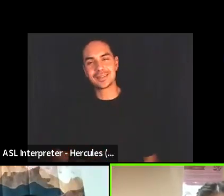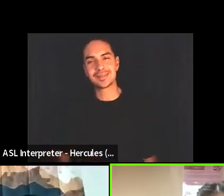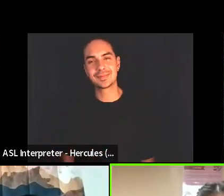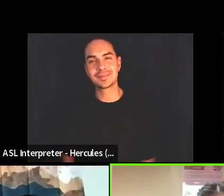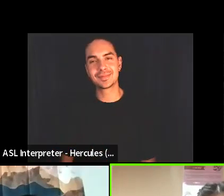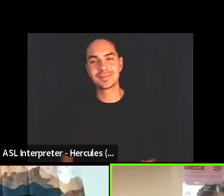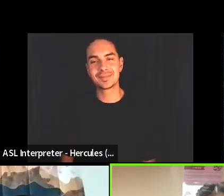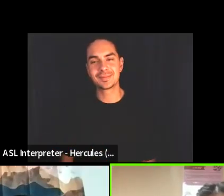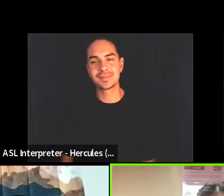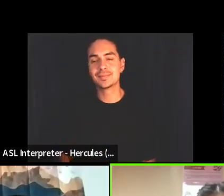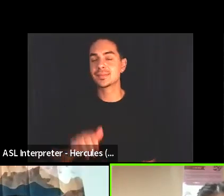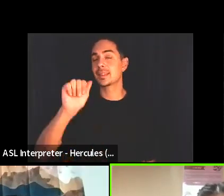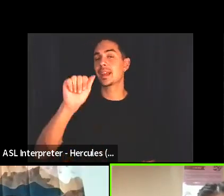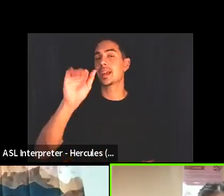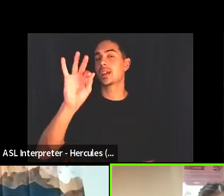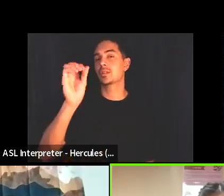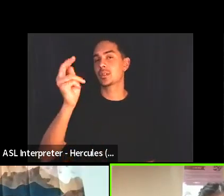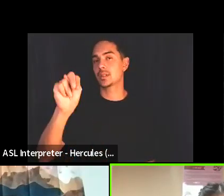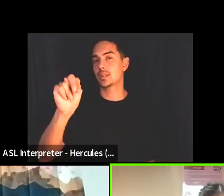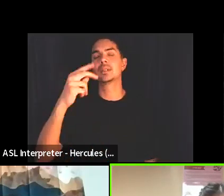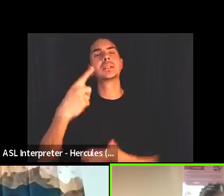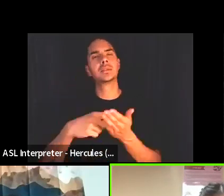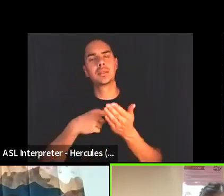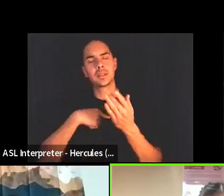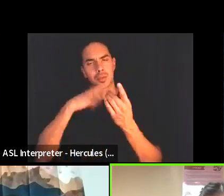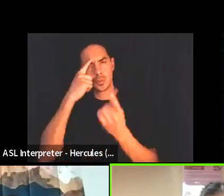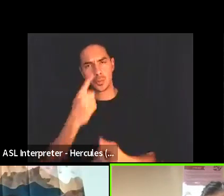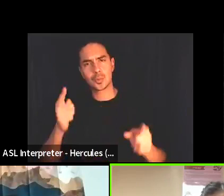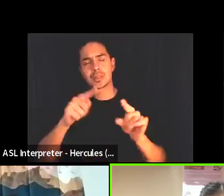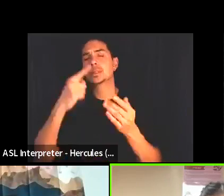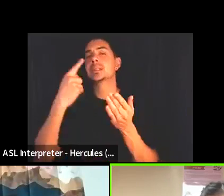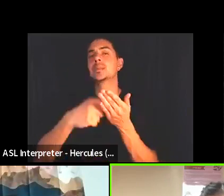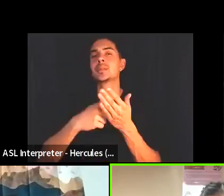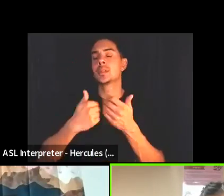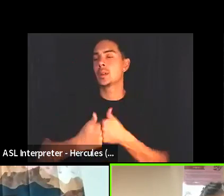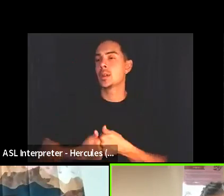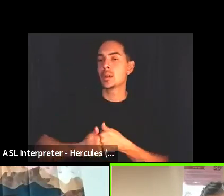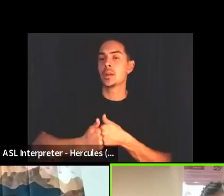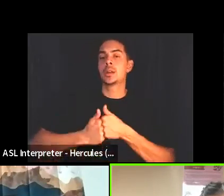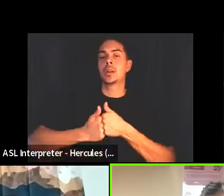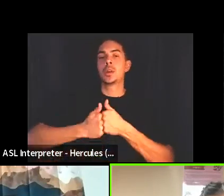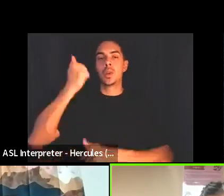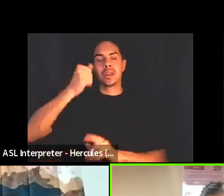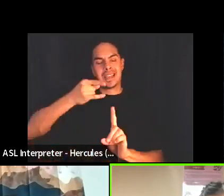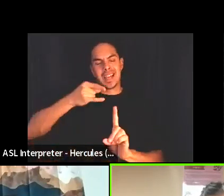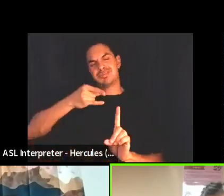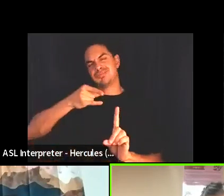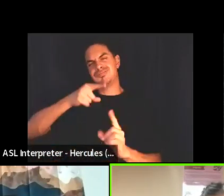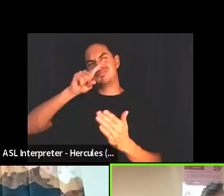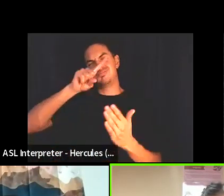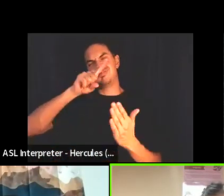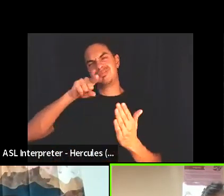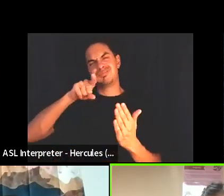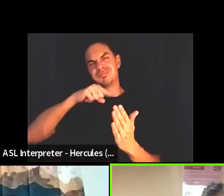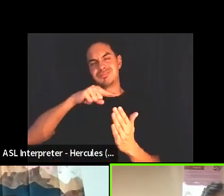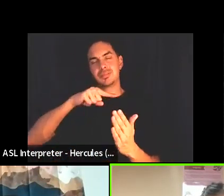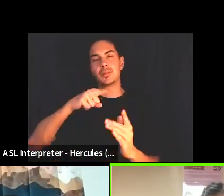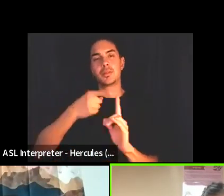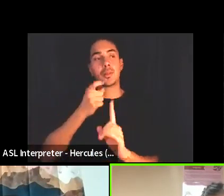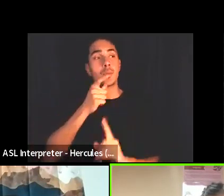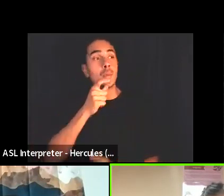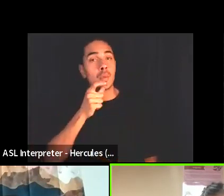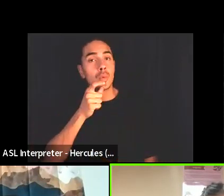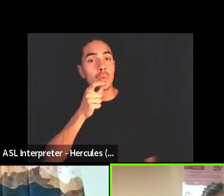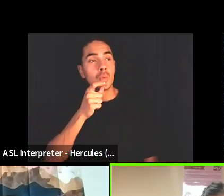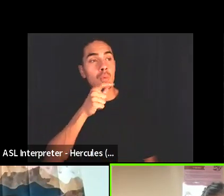Sometimes when I agree that sometimes the most criticism comes from our own people. And I really think it's, since those